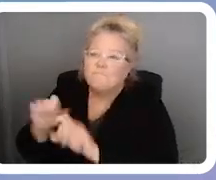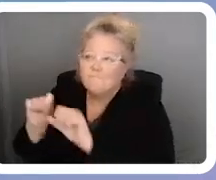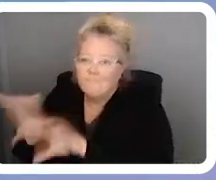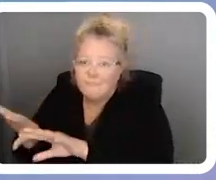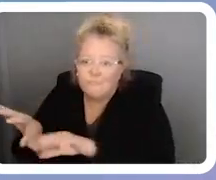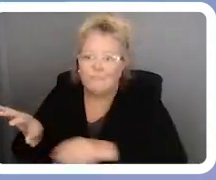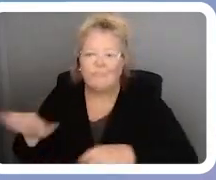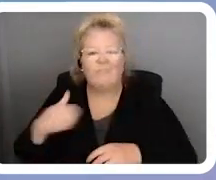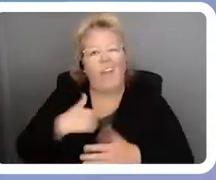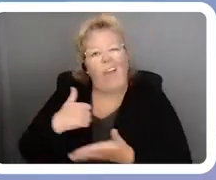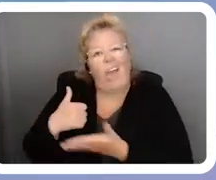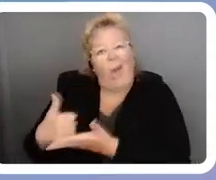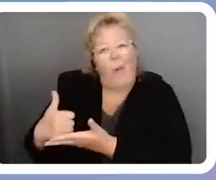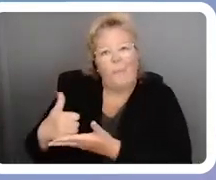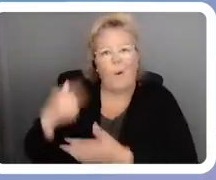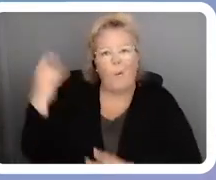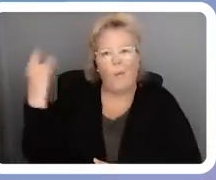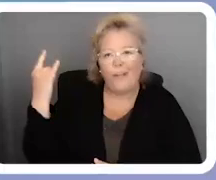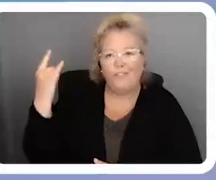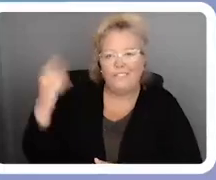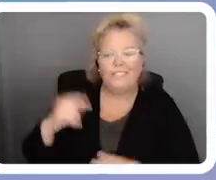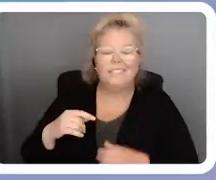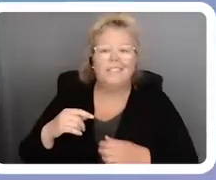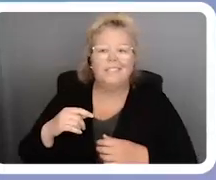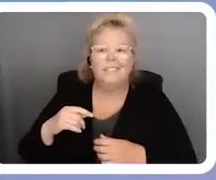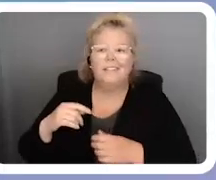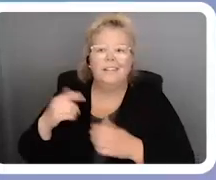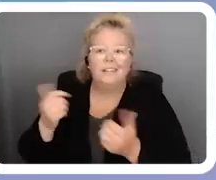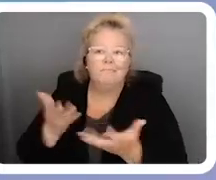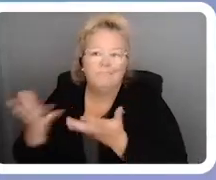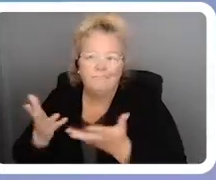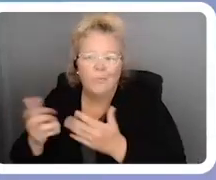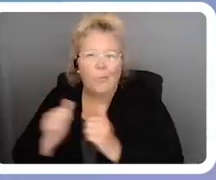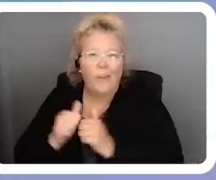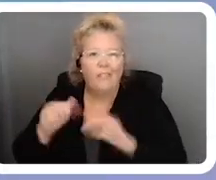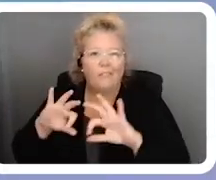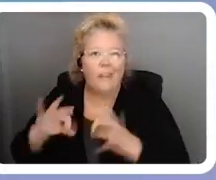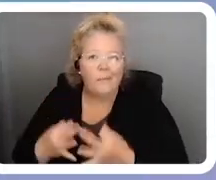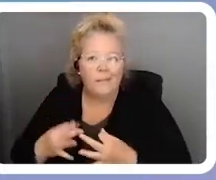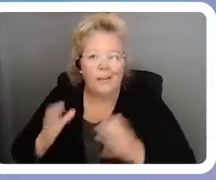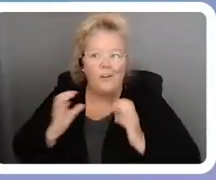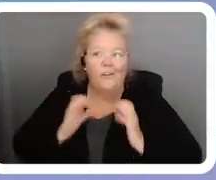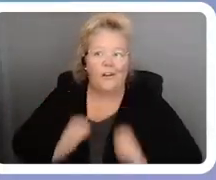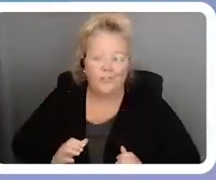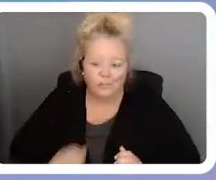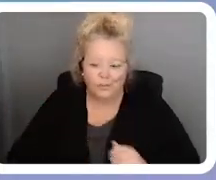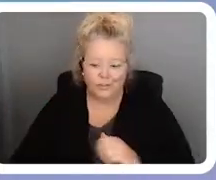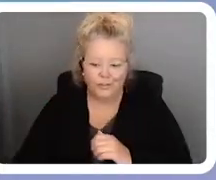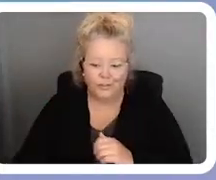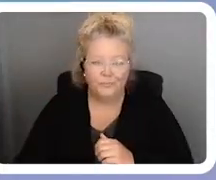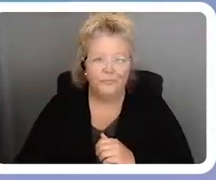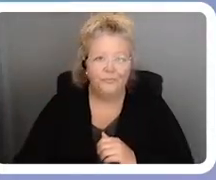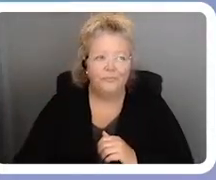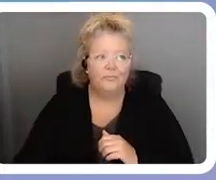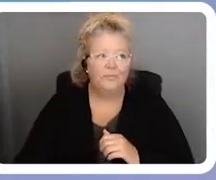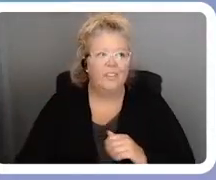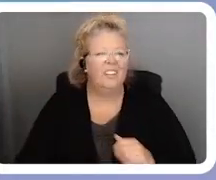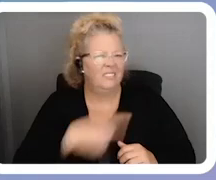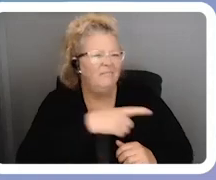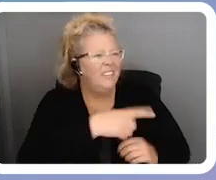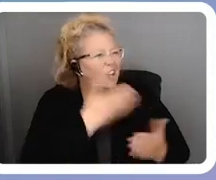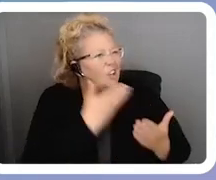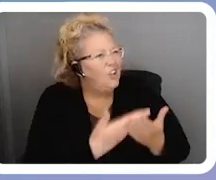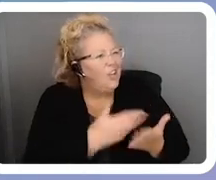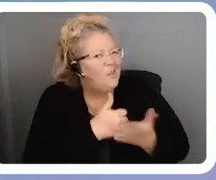Waiters and waitresses, right-hand men, the experience, the customers, family. I work hard full of energy. It's not only good